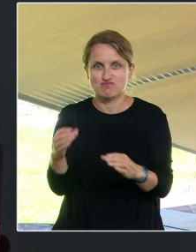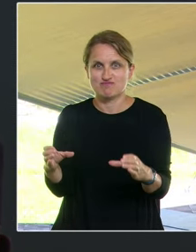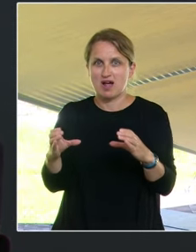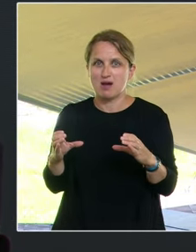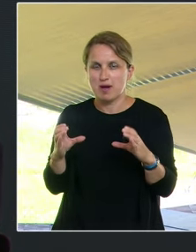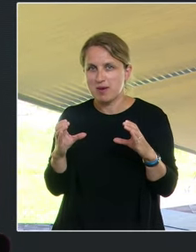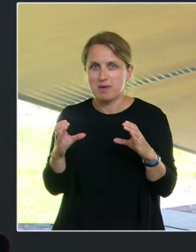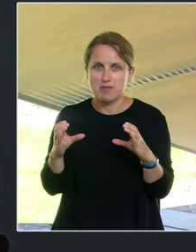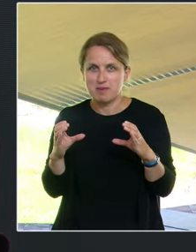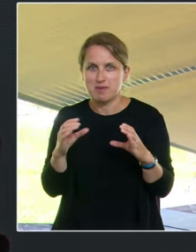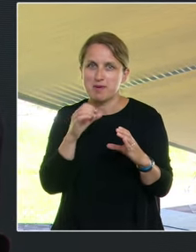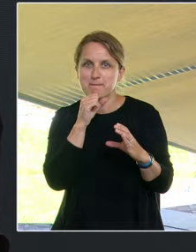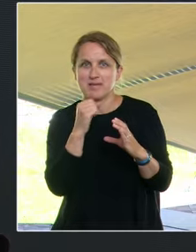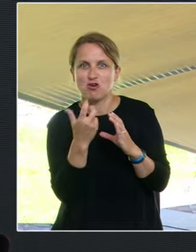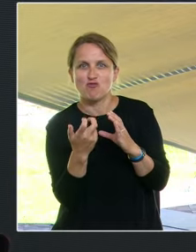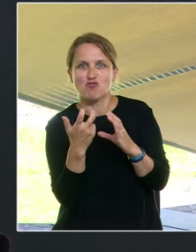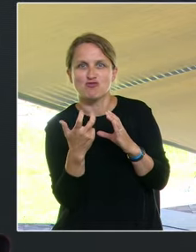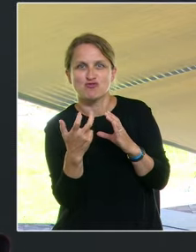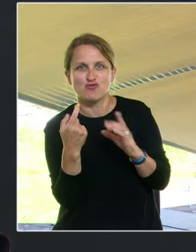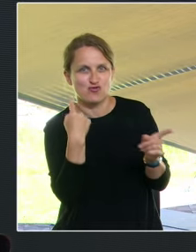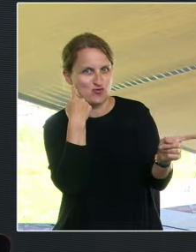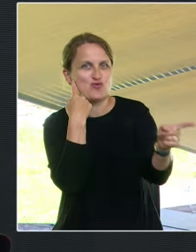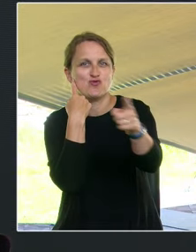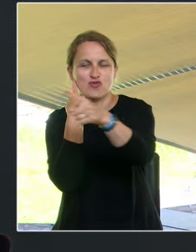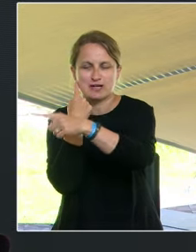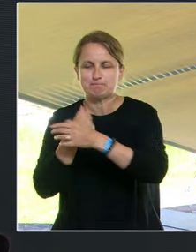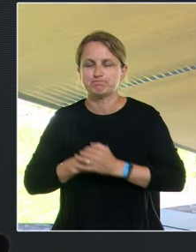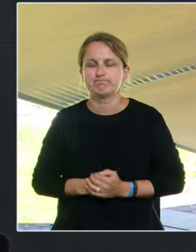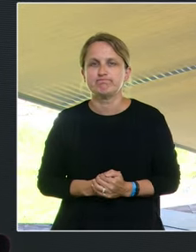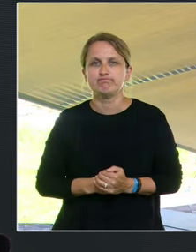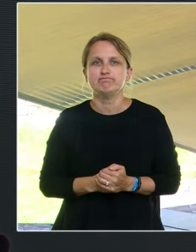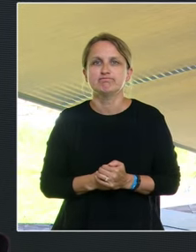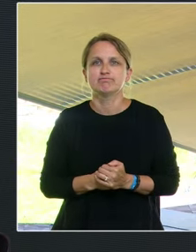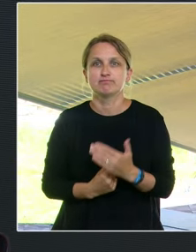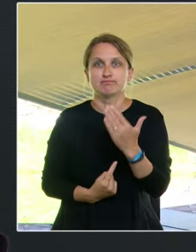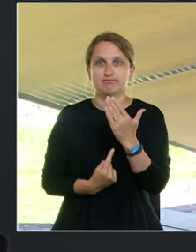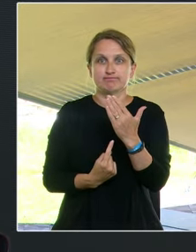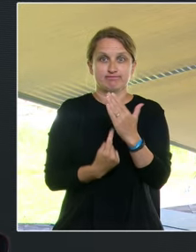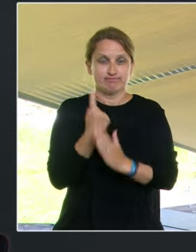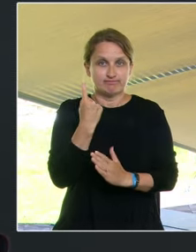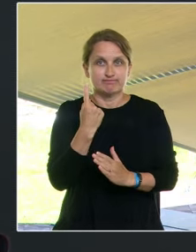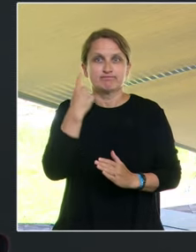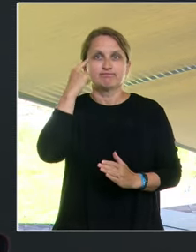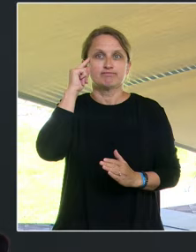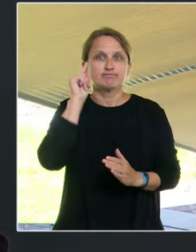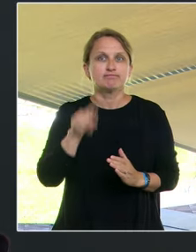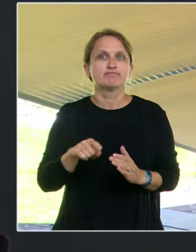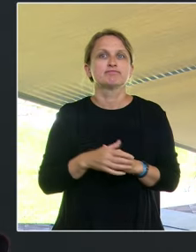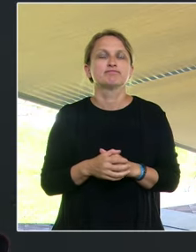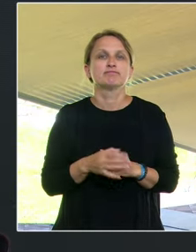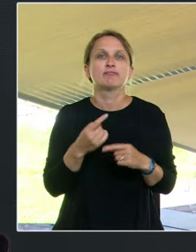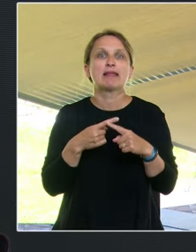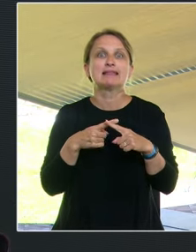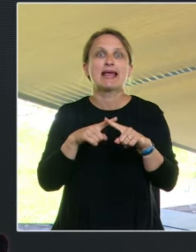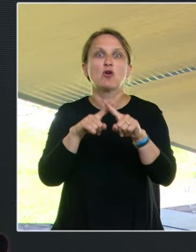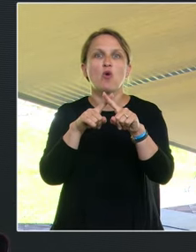great discussion. Well, to kind of start with, we definitely know that technology